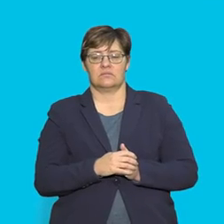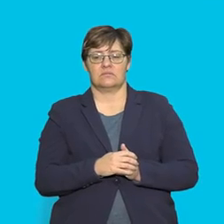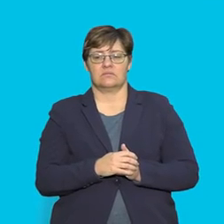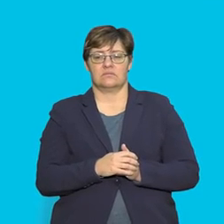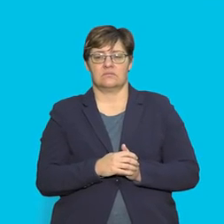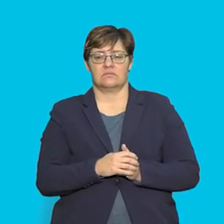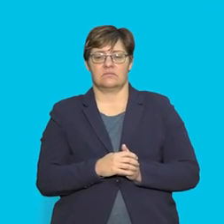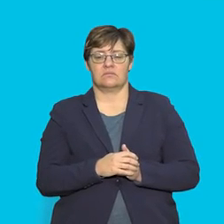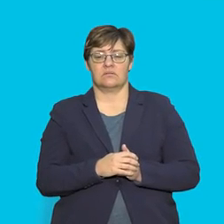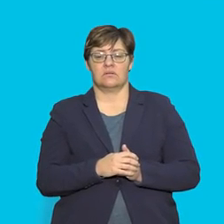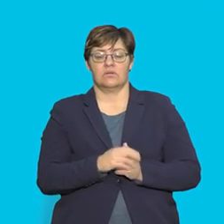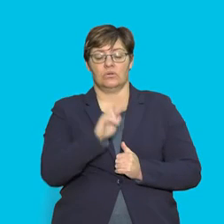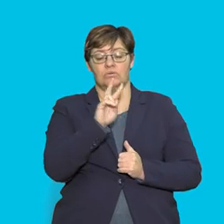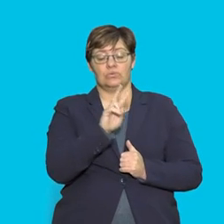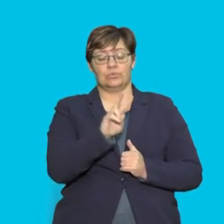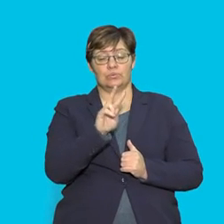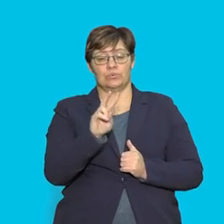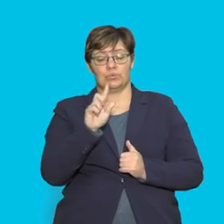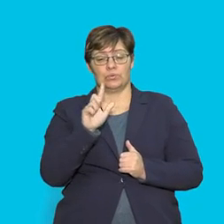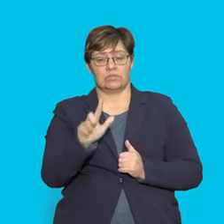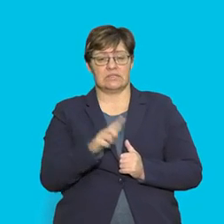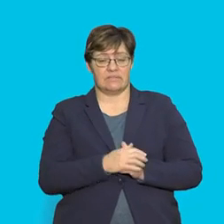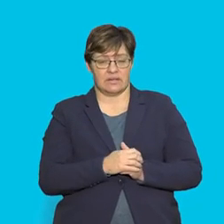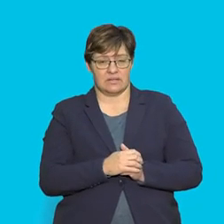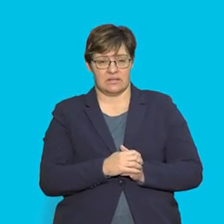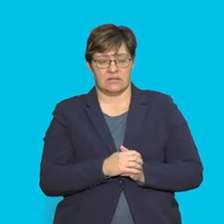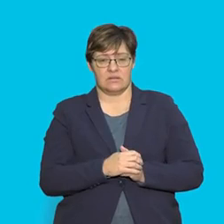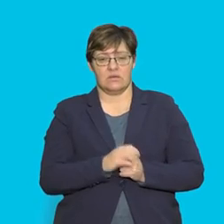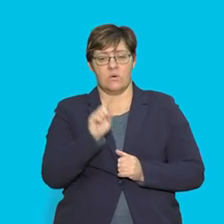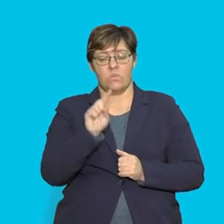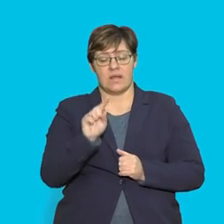227,177, right? So this was